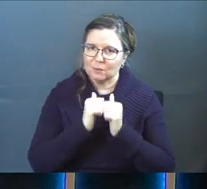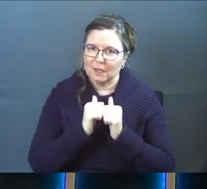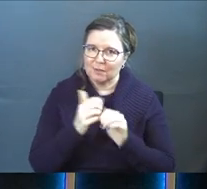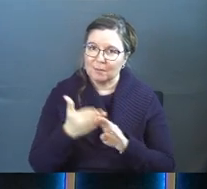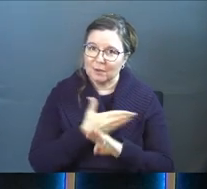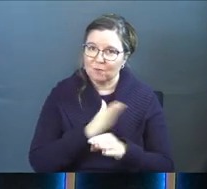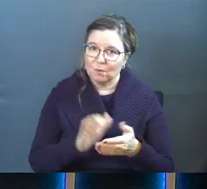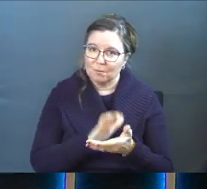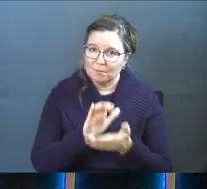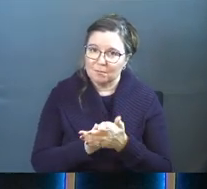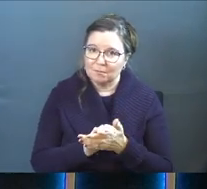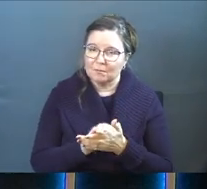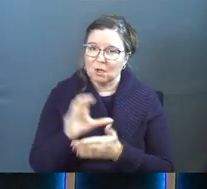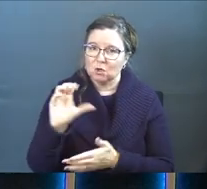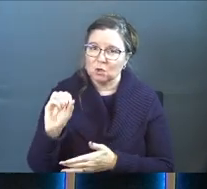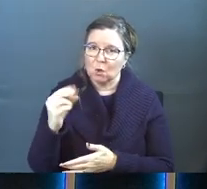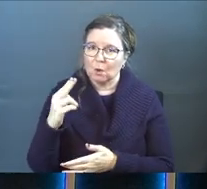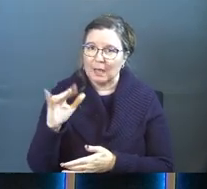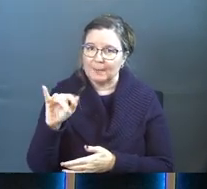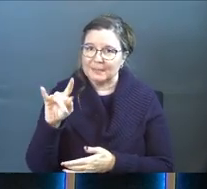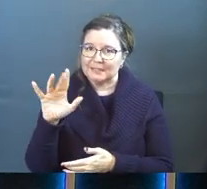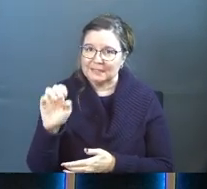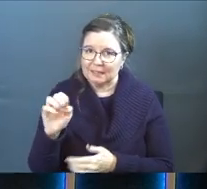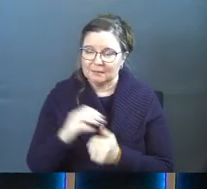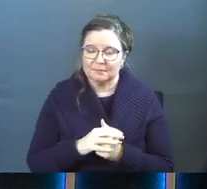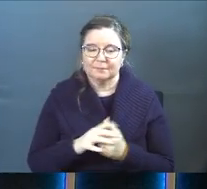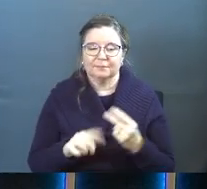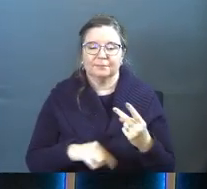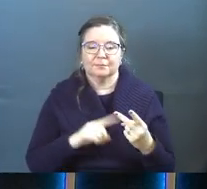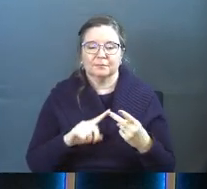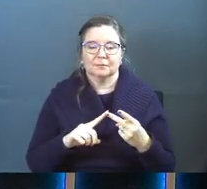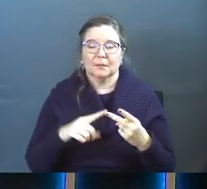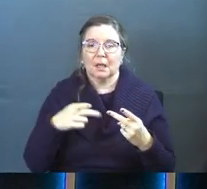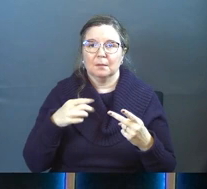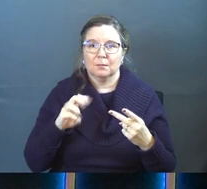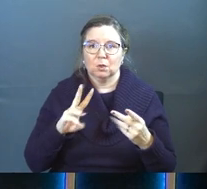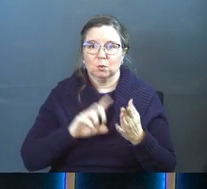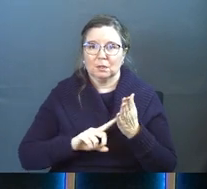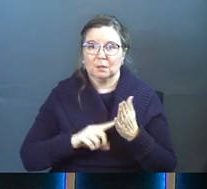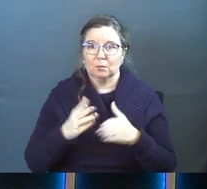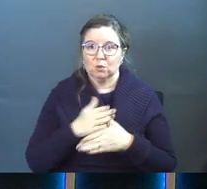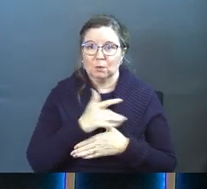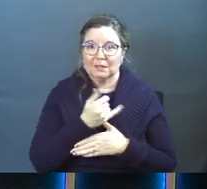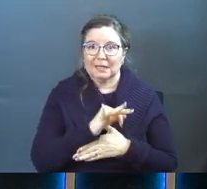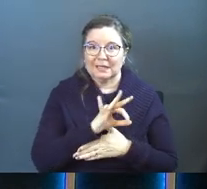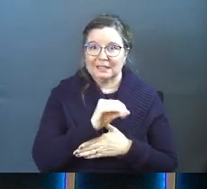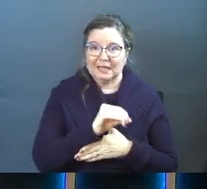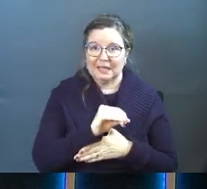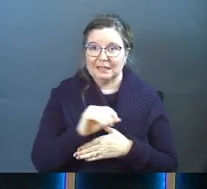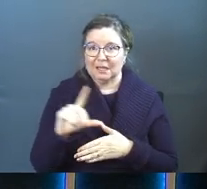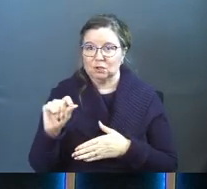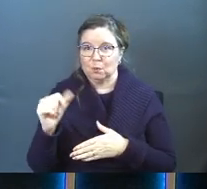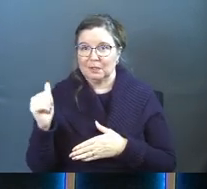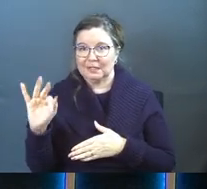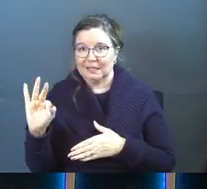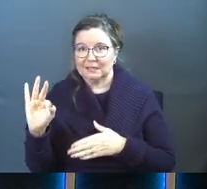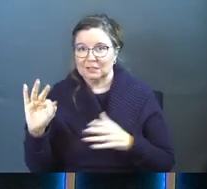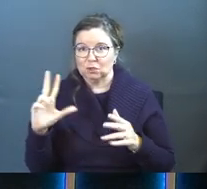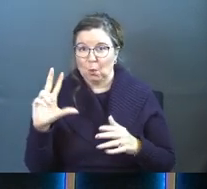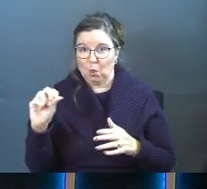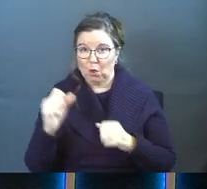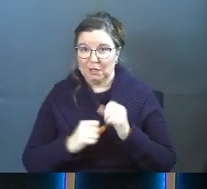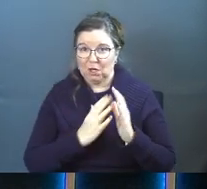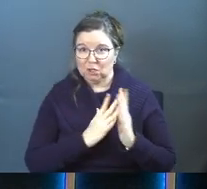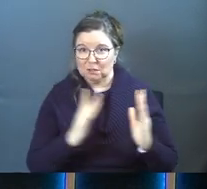cohabitate. The Pew Research Center did this one between 1990 and 2019, so about 30 years